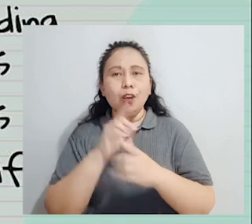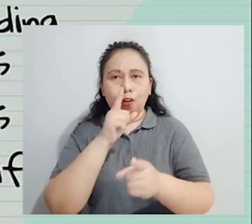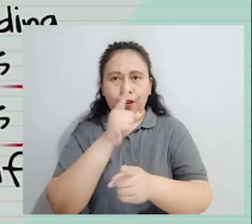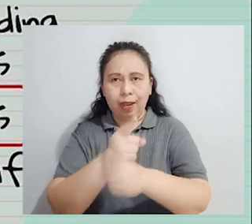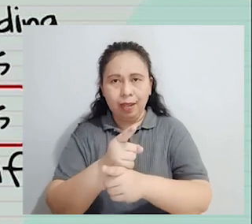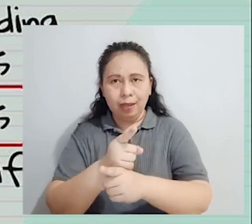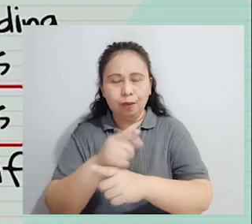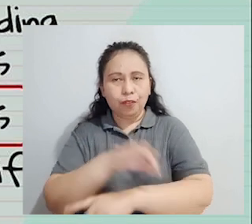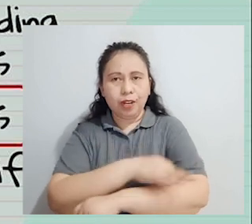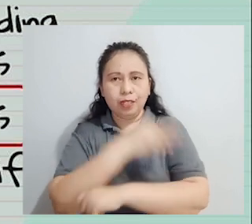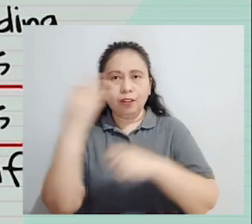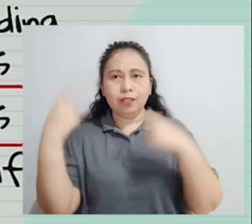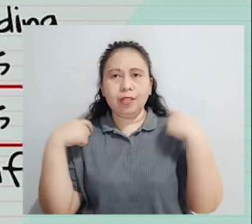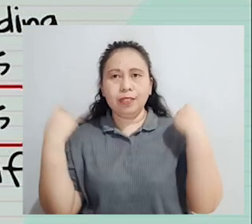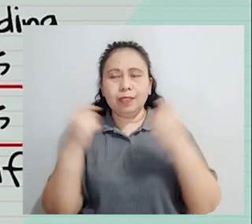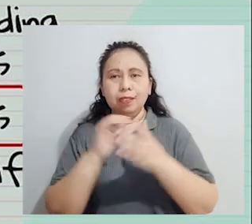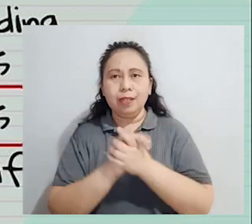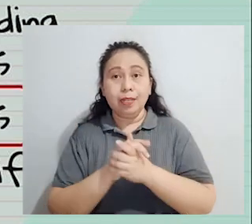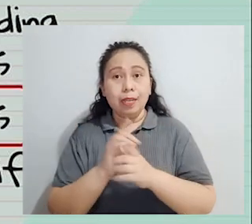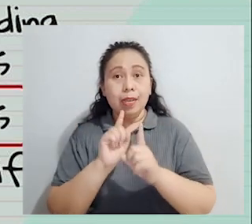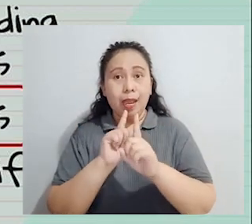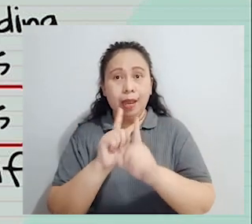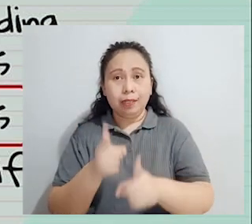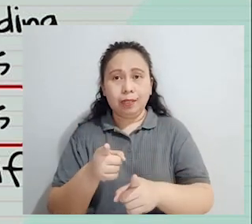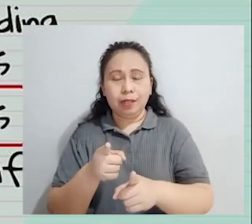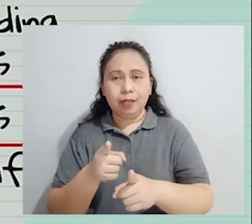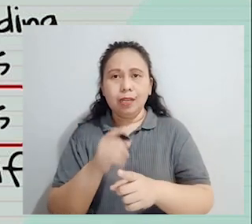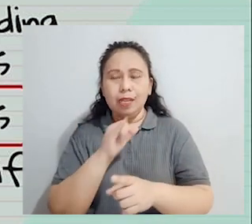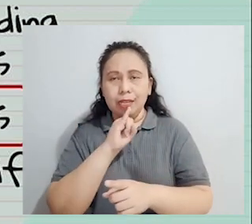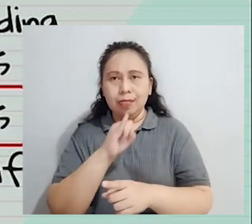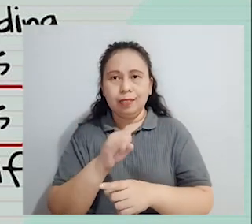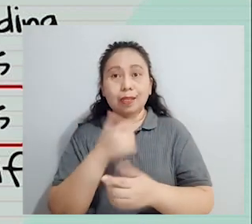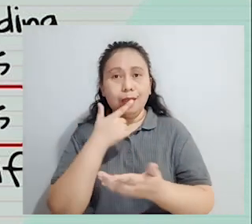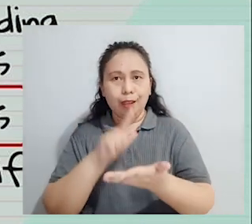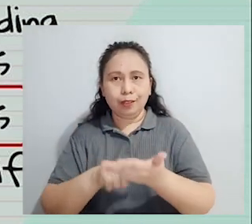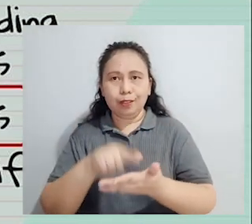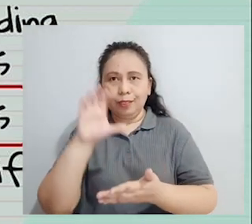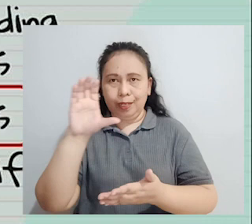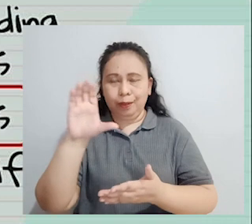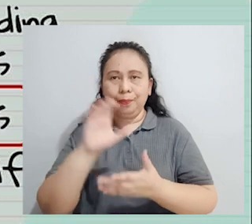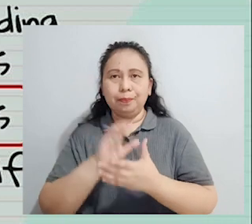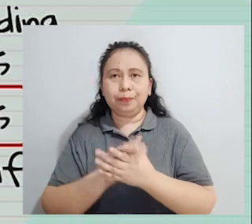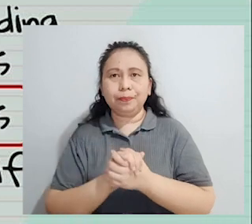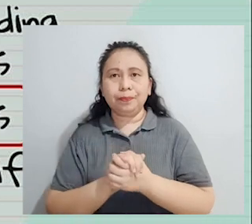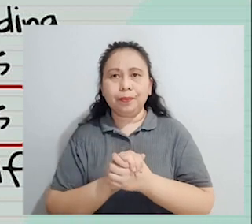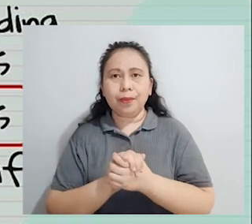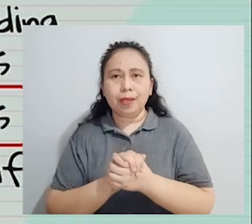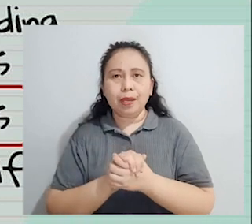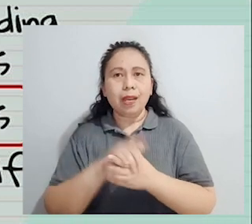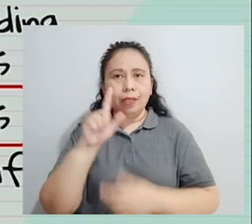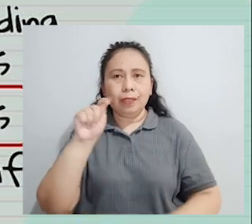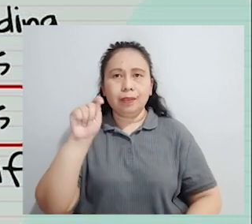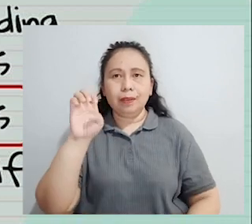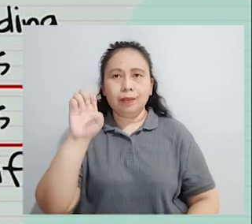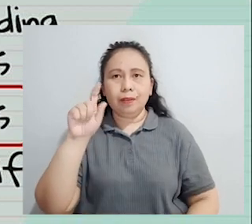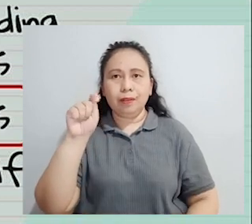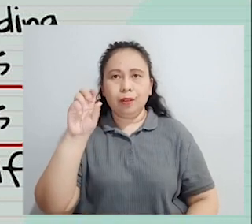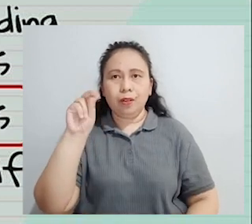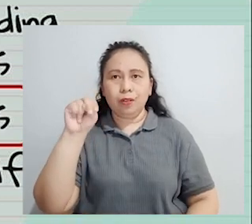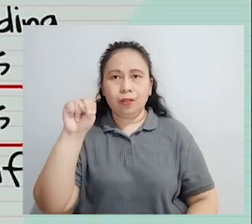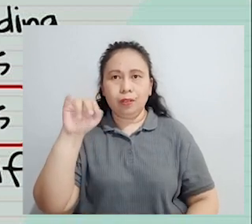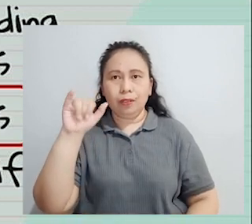Correct, Fernandina teens. The answer is letter C, plate tectonics. Plate tectonics